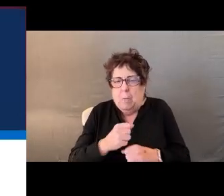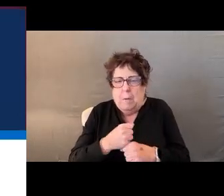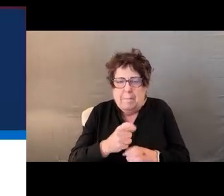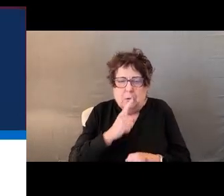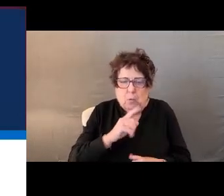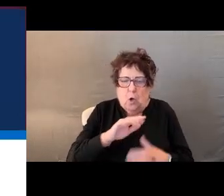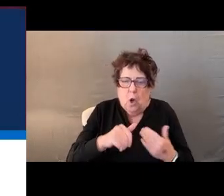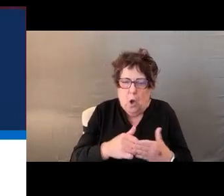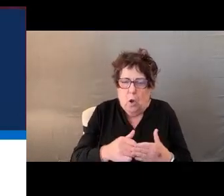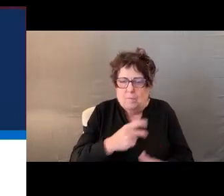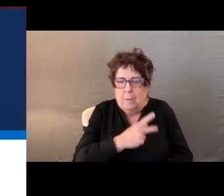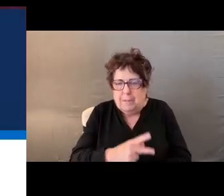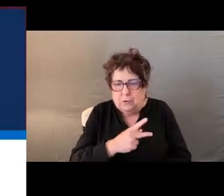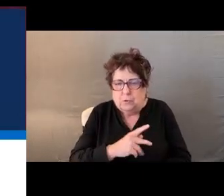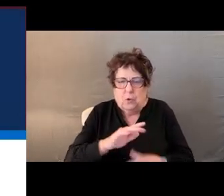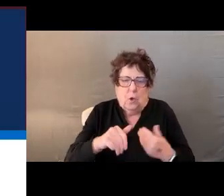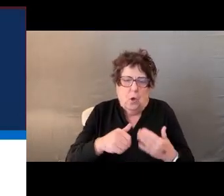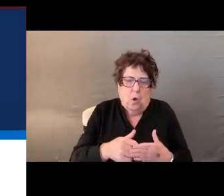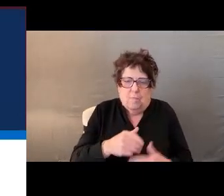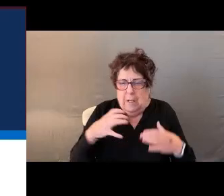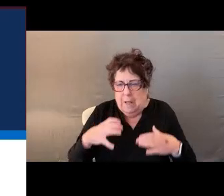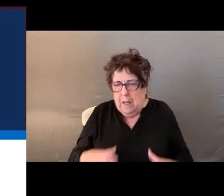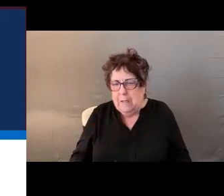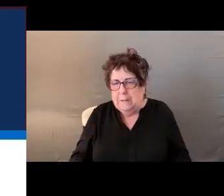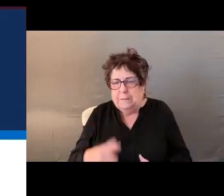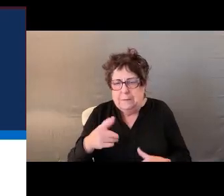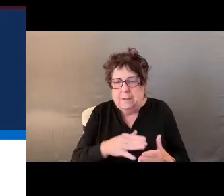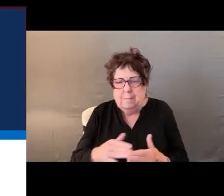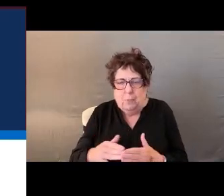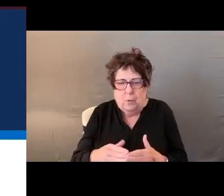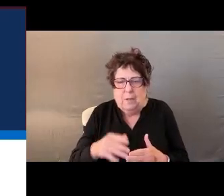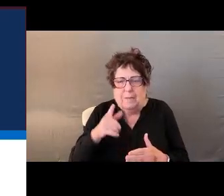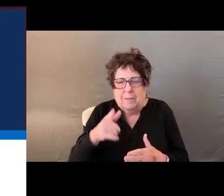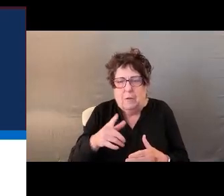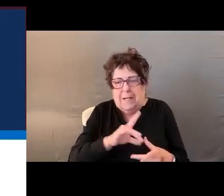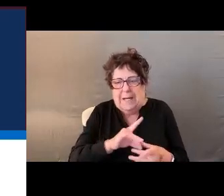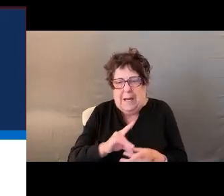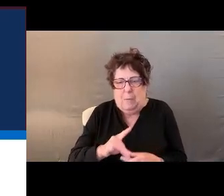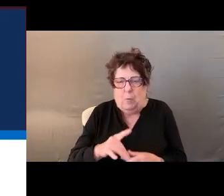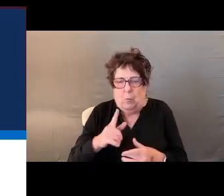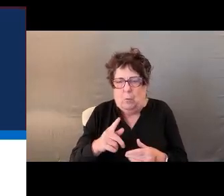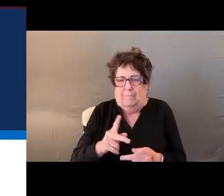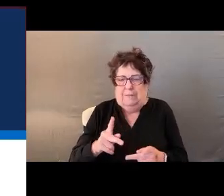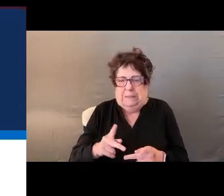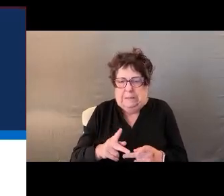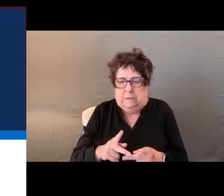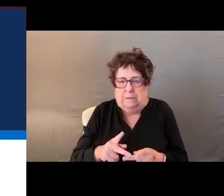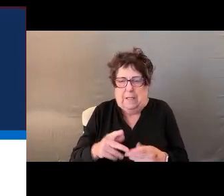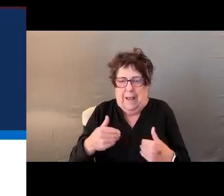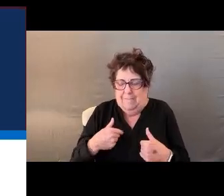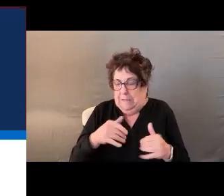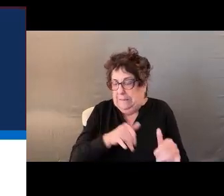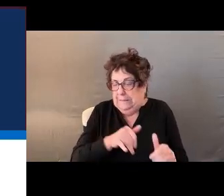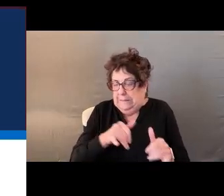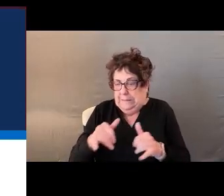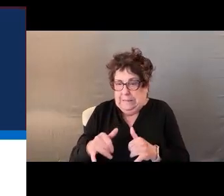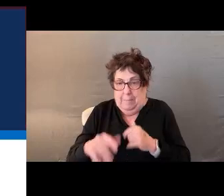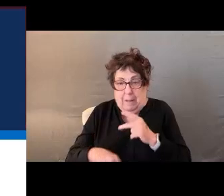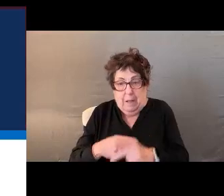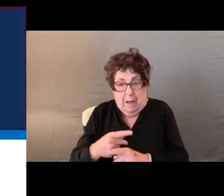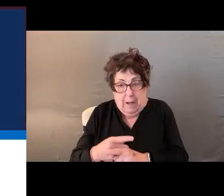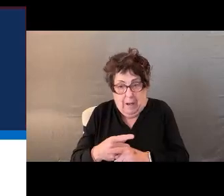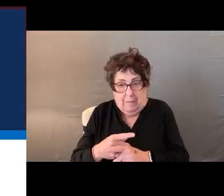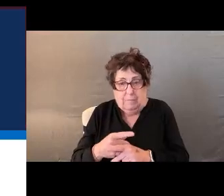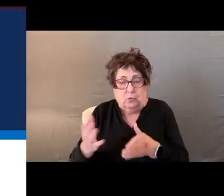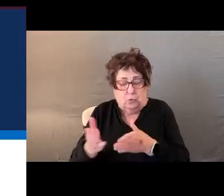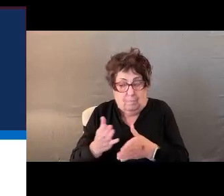connecting with one of our facilities, they're having the same type of services, that the staff